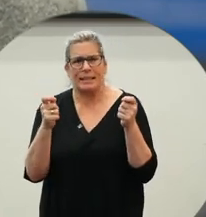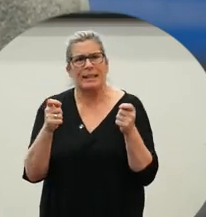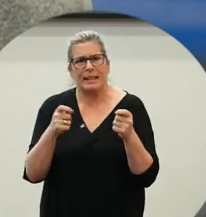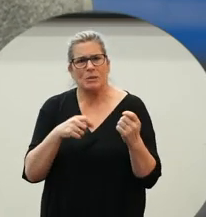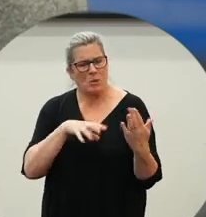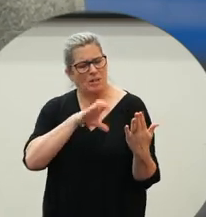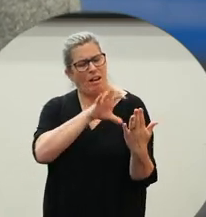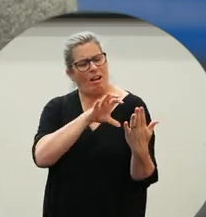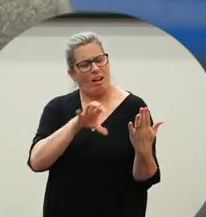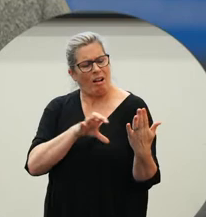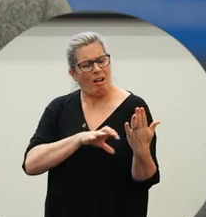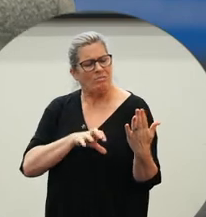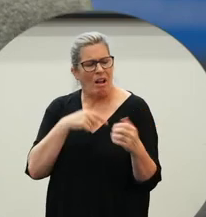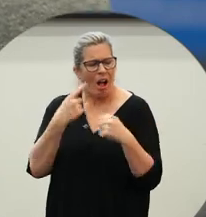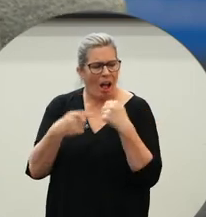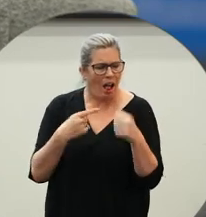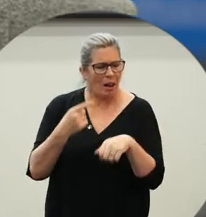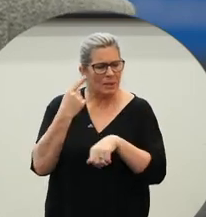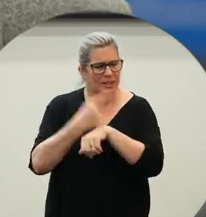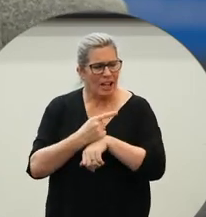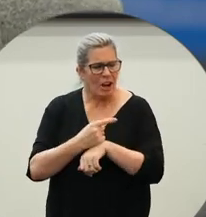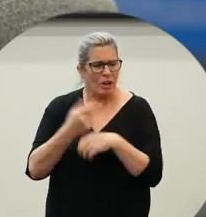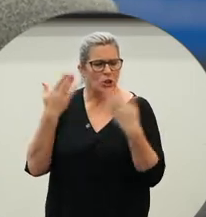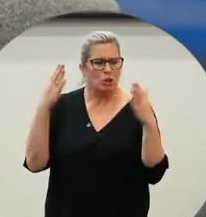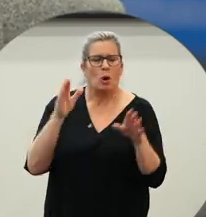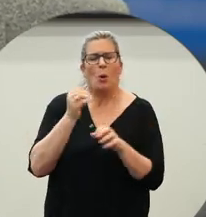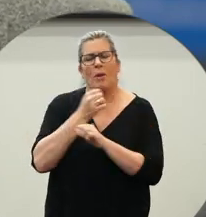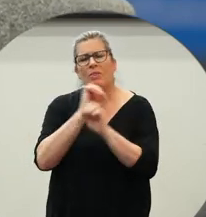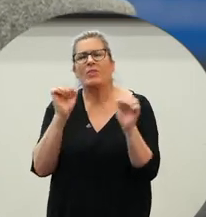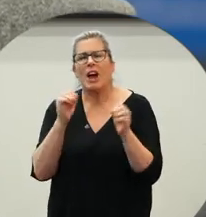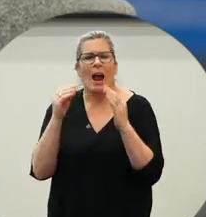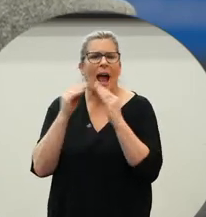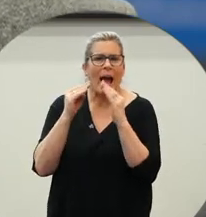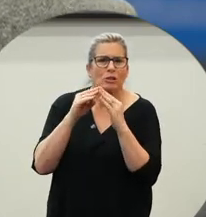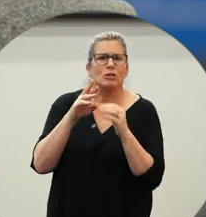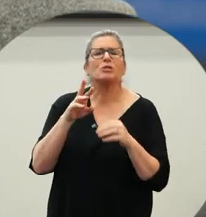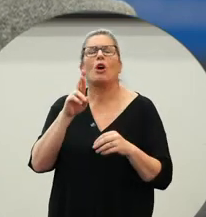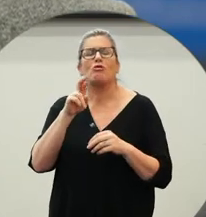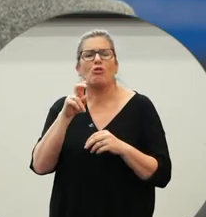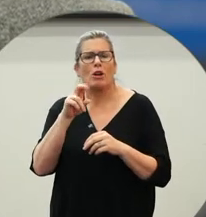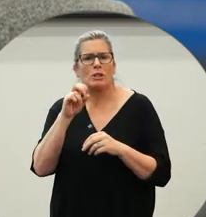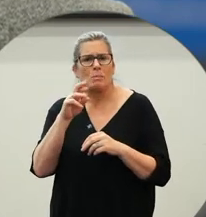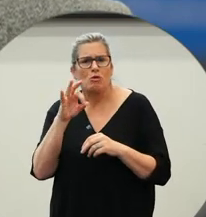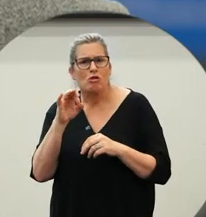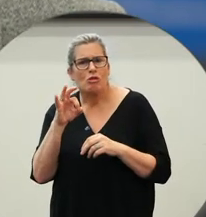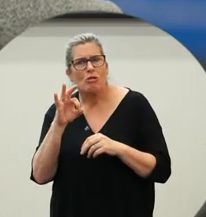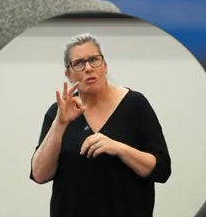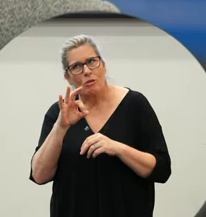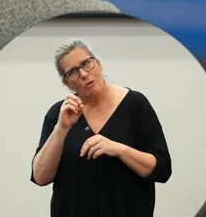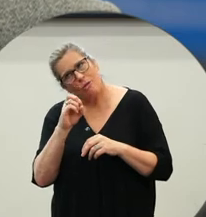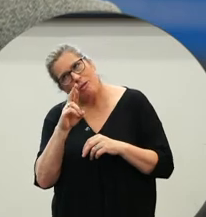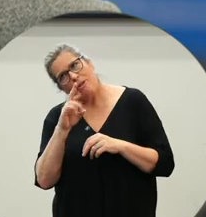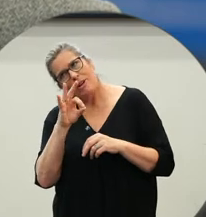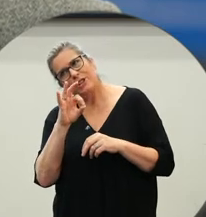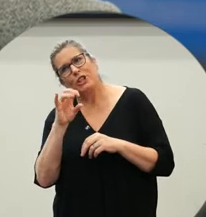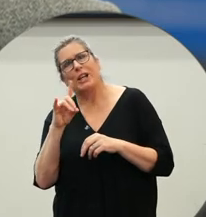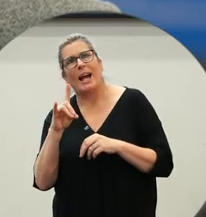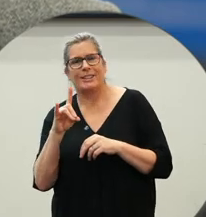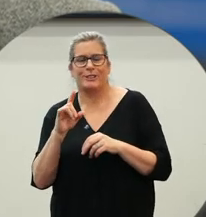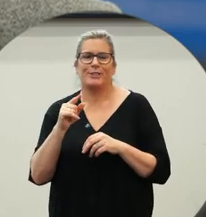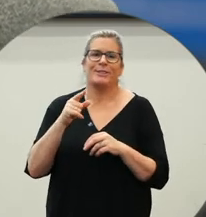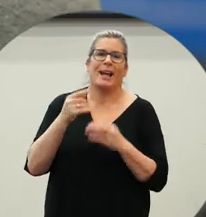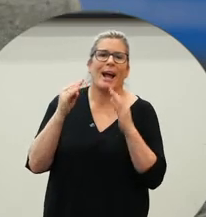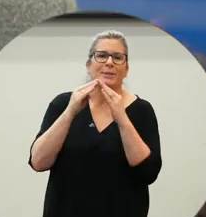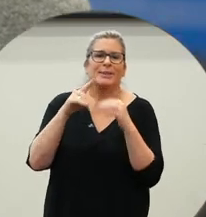always in those kind of magazines and showing their house and showing their paintings and so on. And then when he went into the National Gallery,